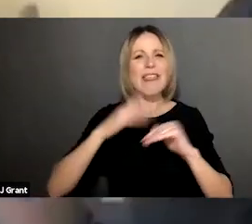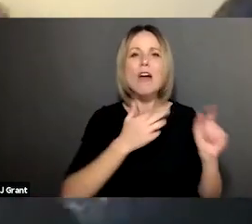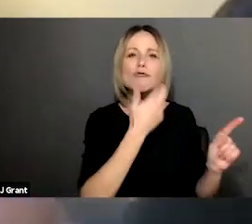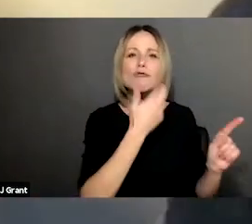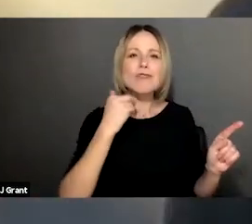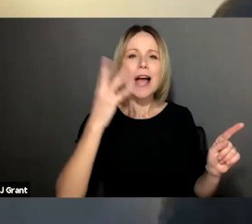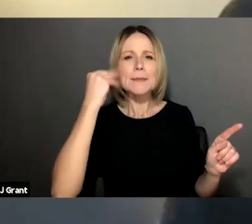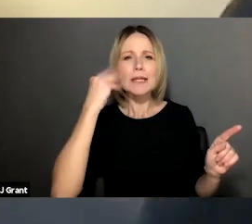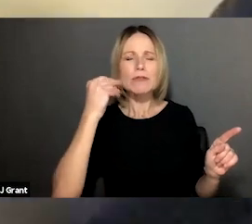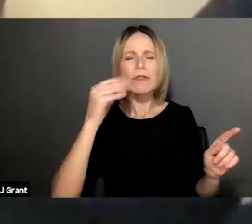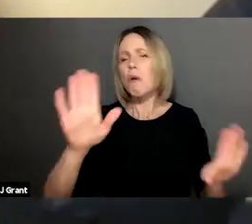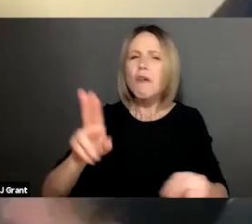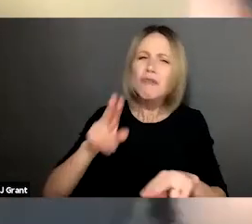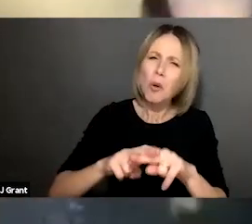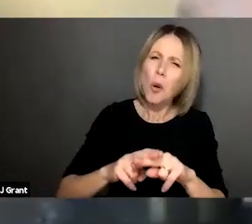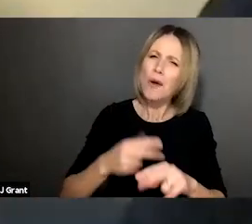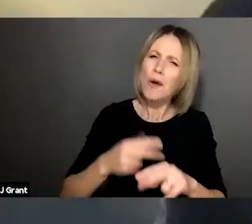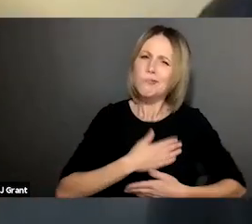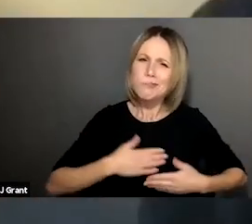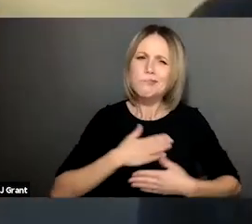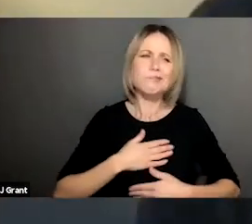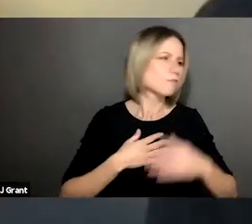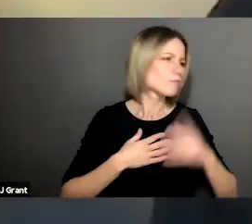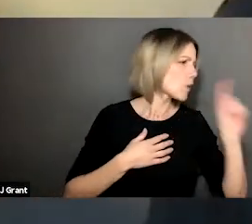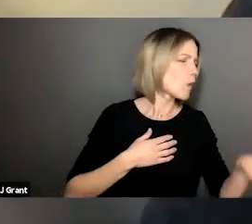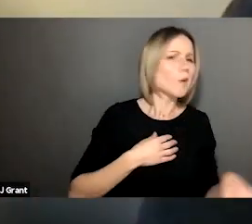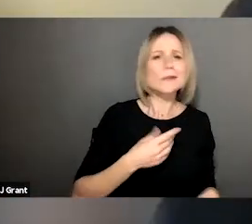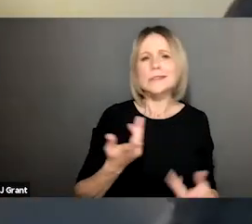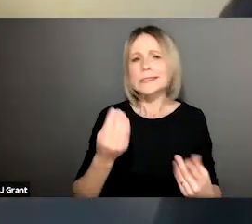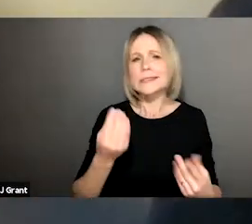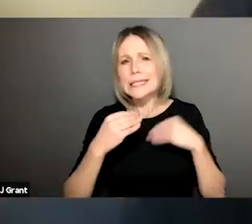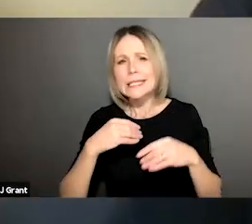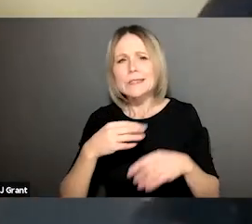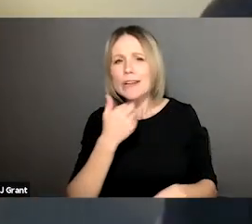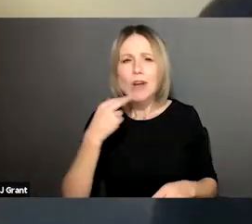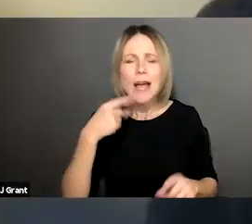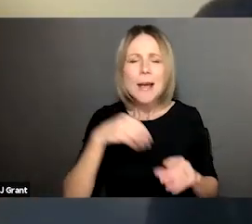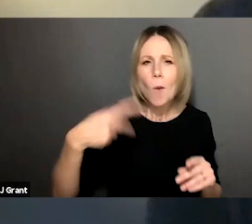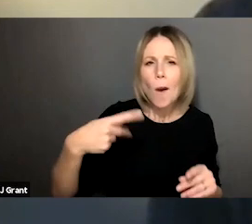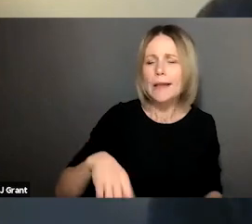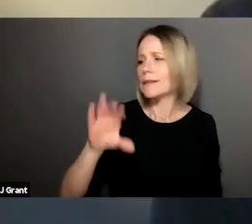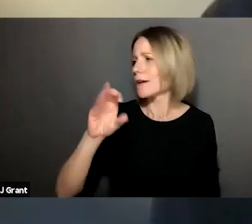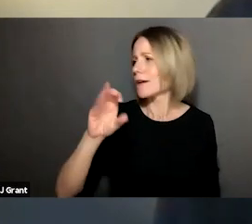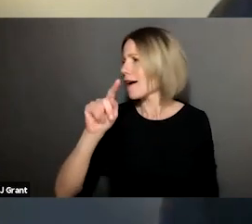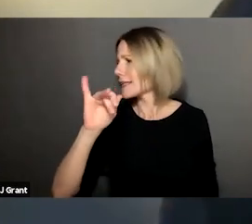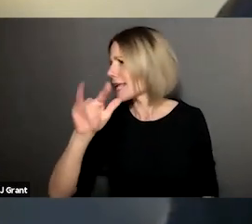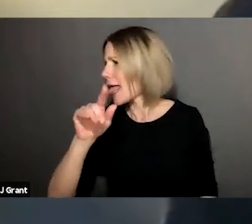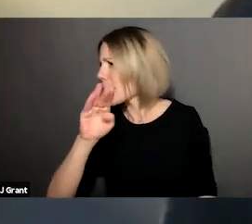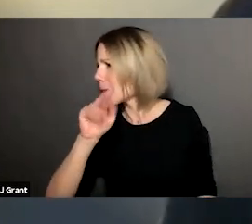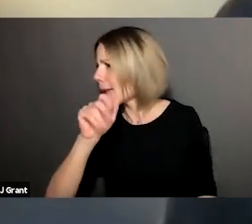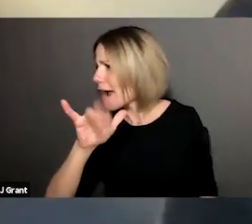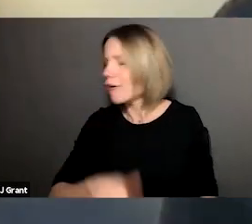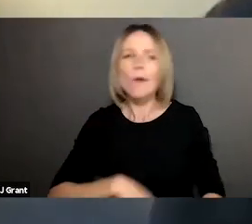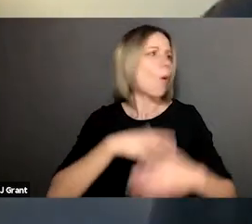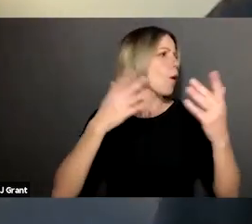like, sure, let's go to Portland. Let's go to Cocktail Mary for a cocktail. Sure. I'd love to go to 4th Street and like just soak it